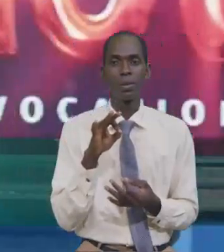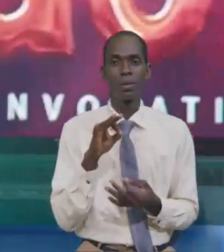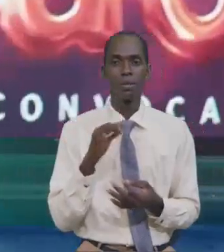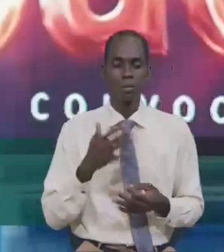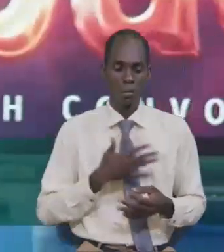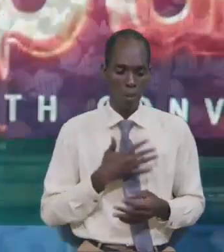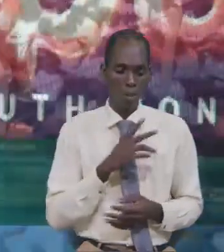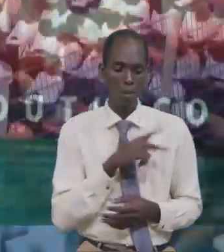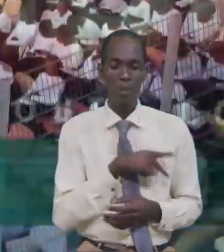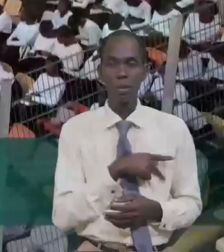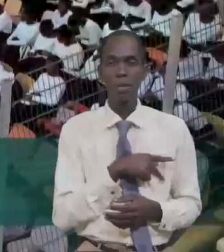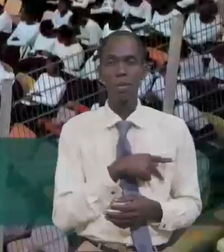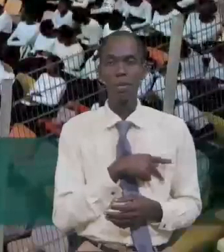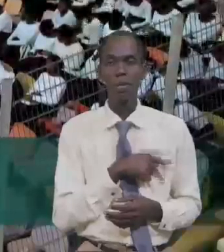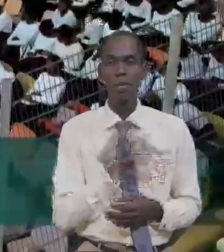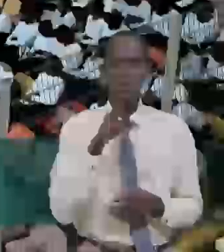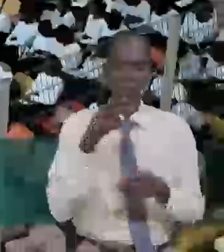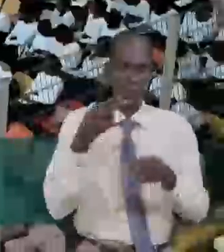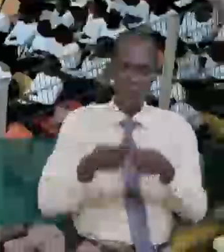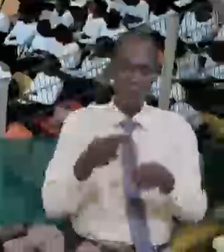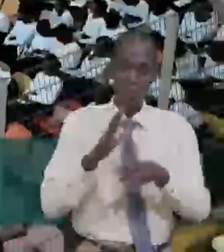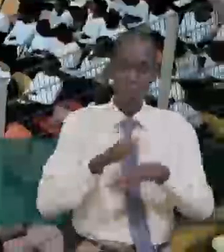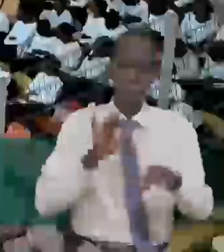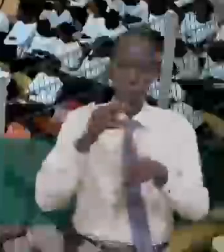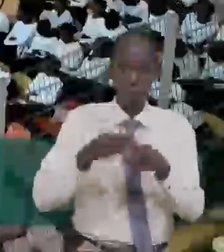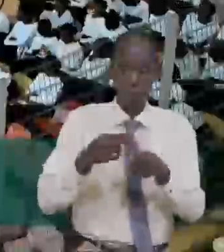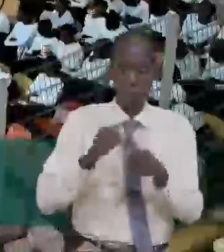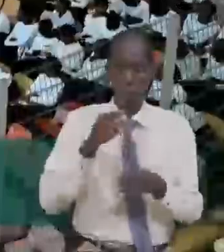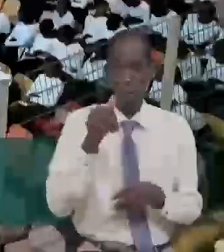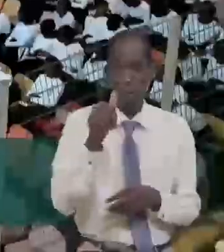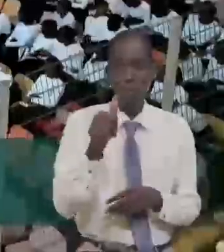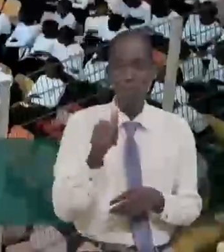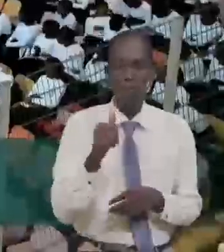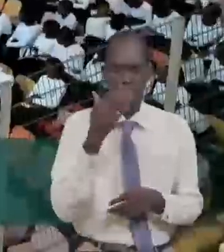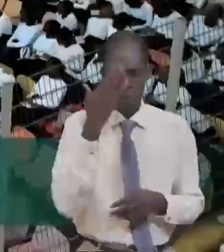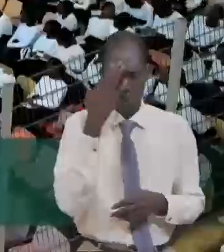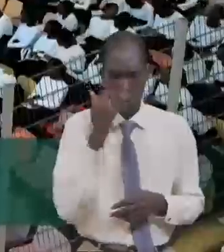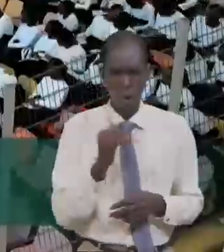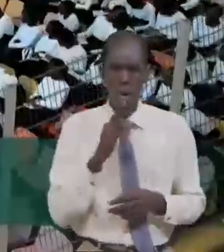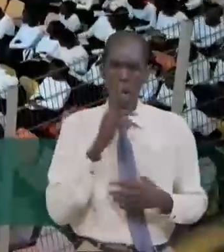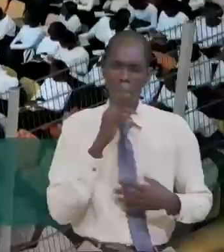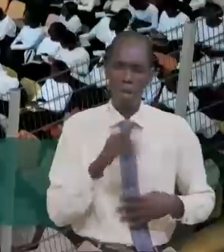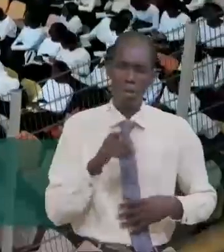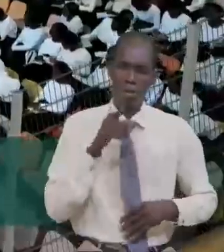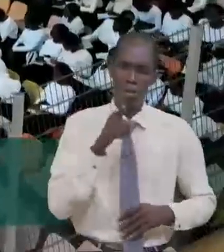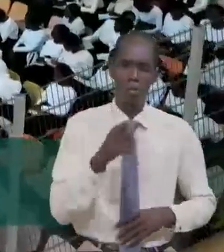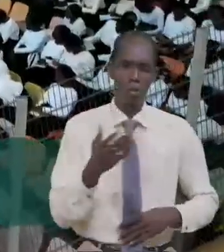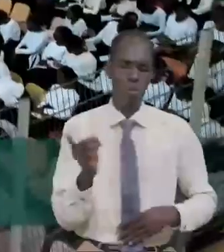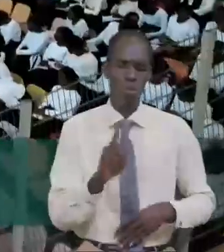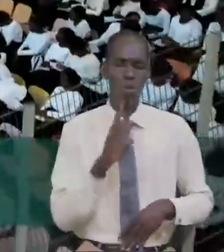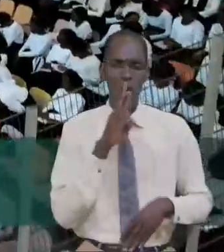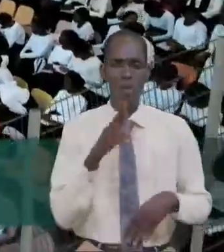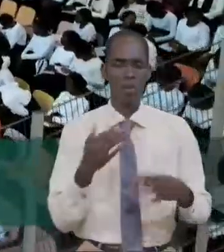where you are? Are you going to remain like this for life? A parasite? Depending on